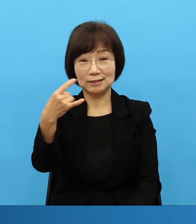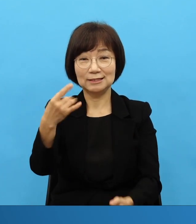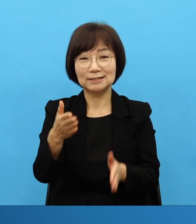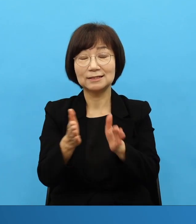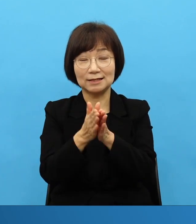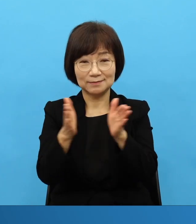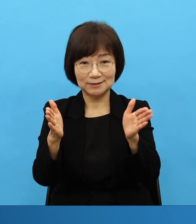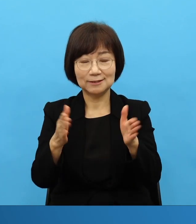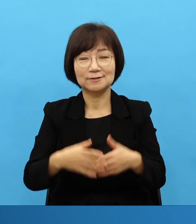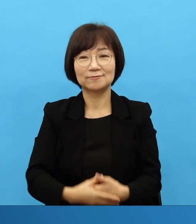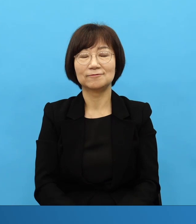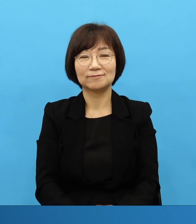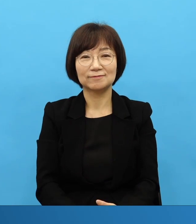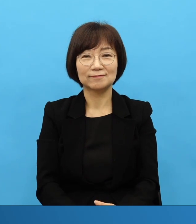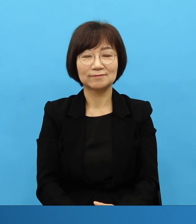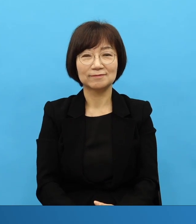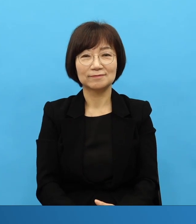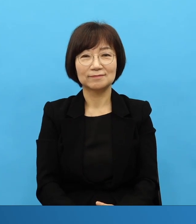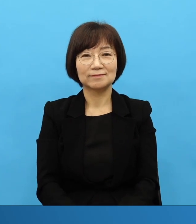year of 2022.